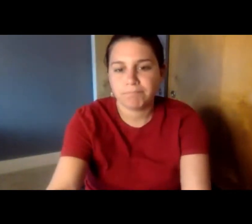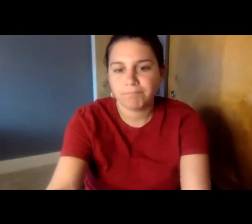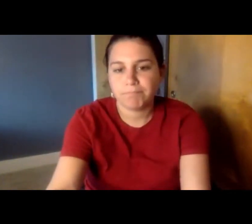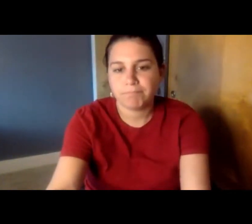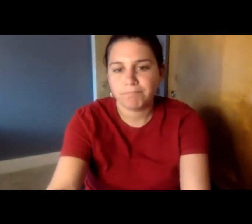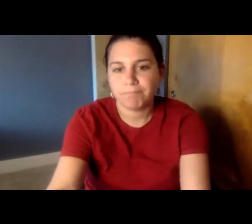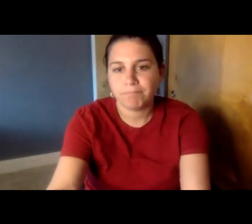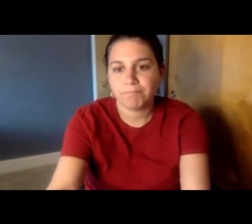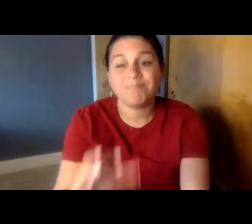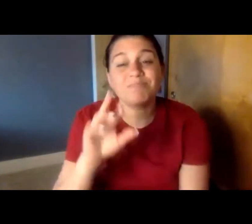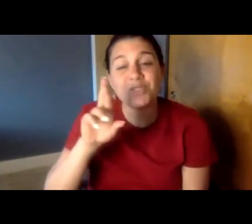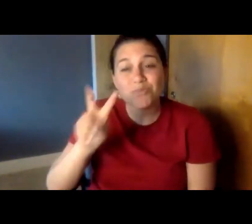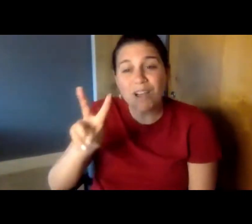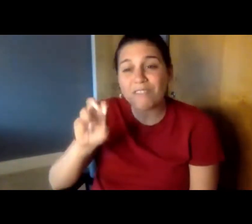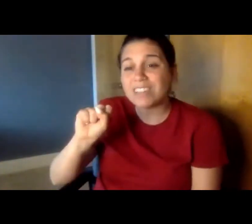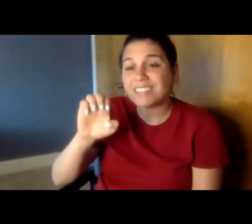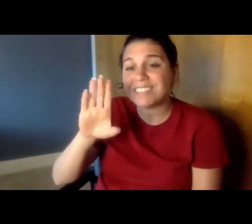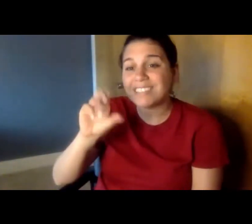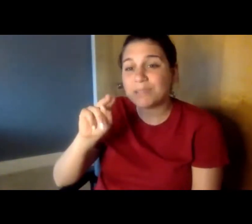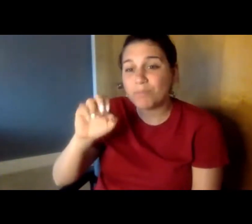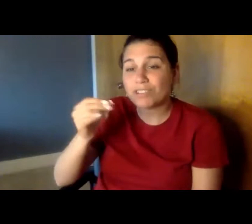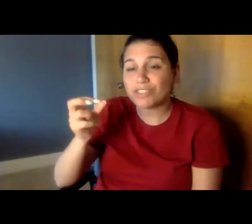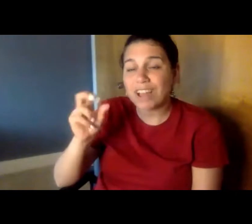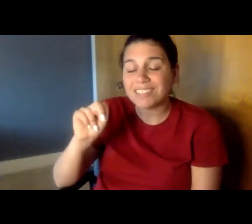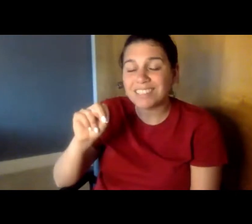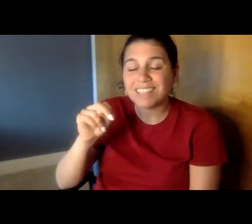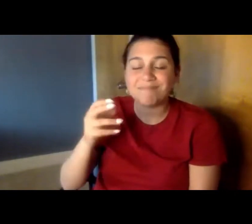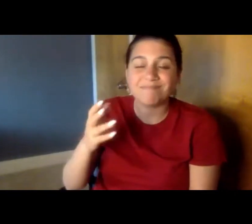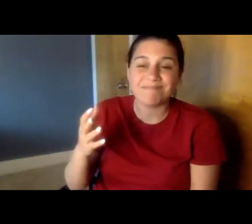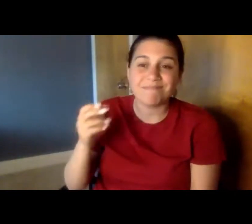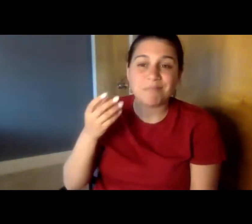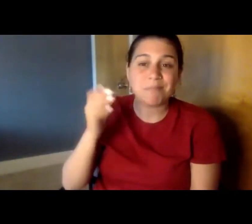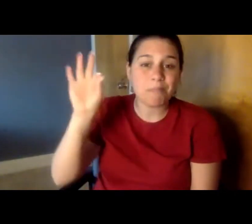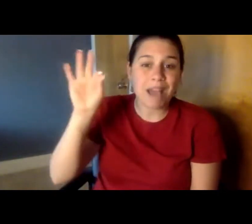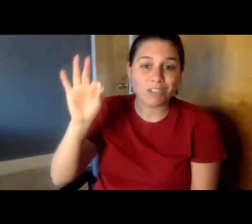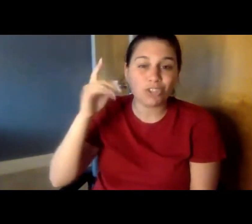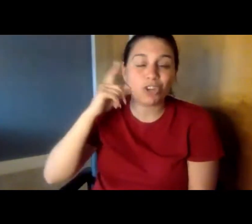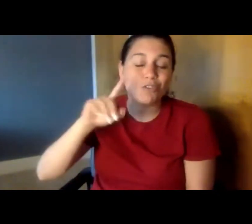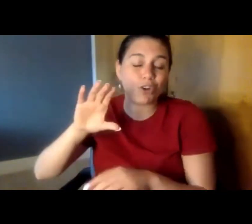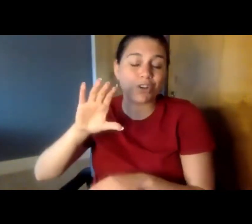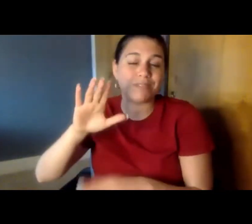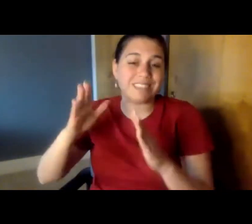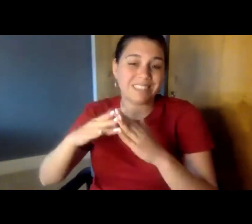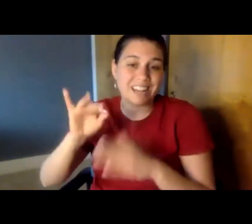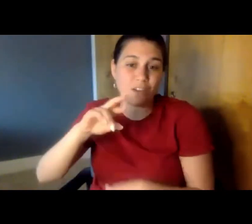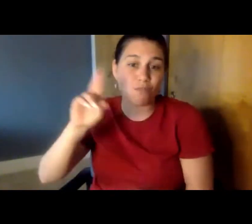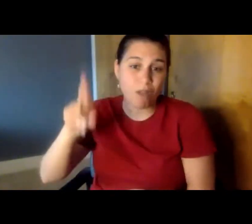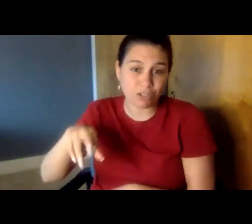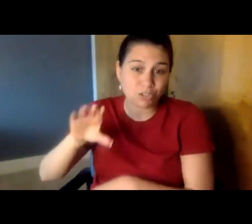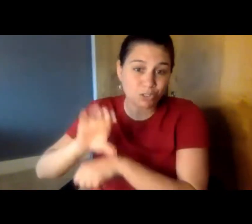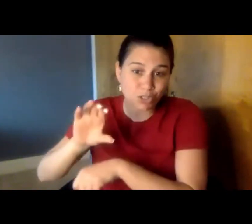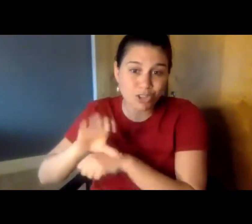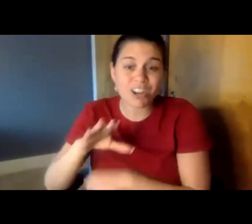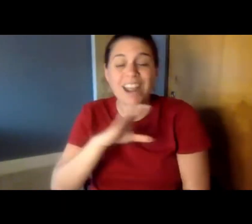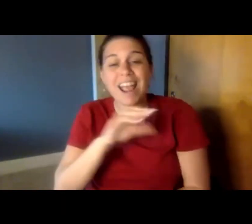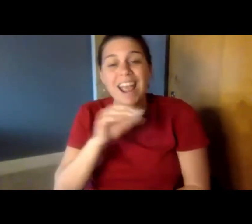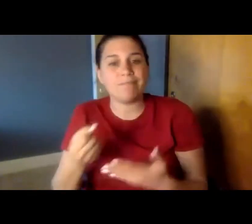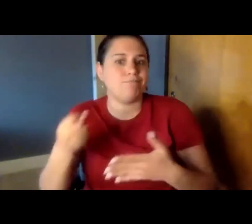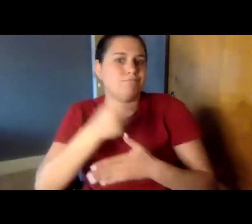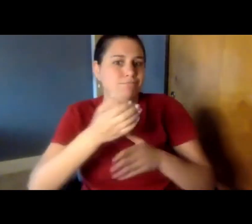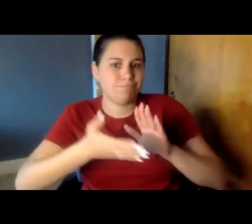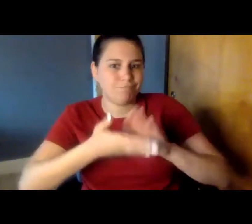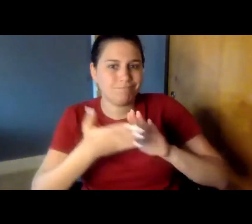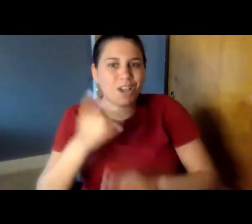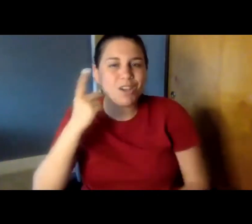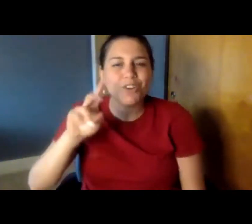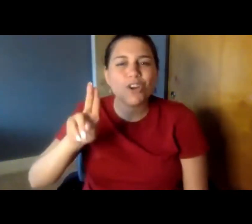Reverend Sebrone Johnson is the senior pastor of the Greater Harvest Church in the city of Rochester and the senior vice president of operations for the Urban